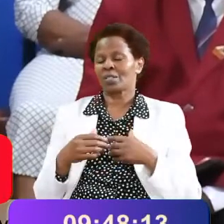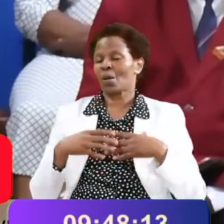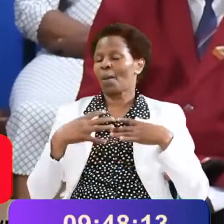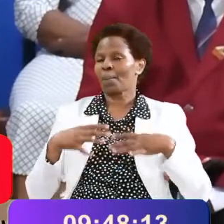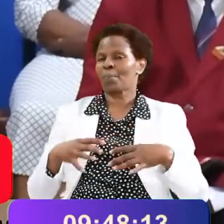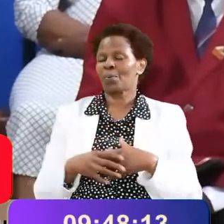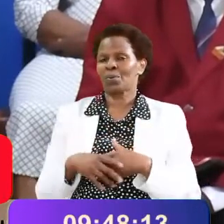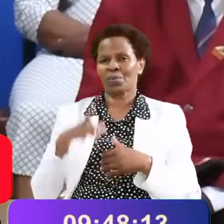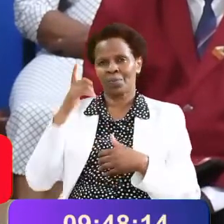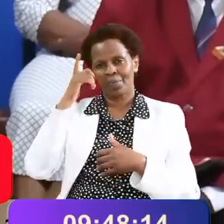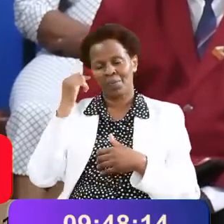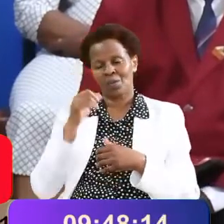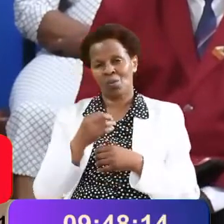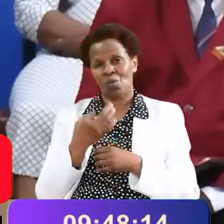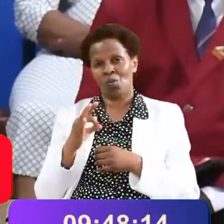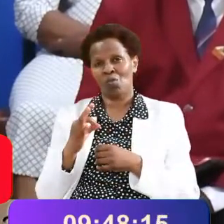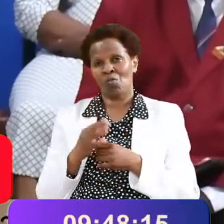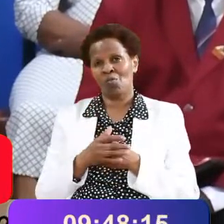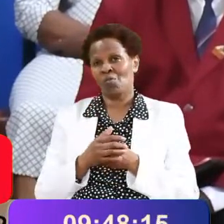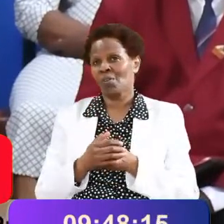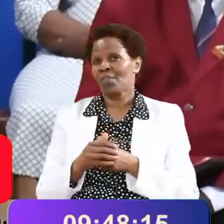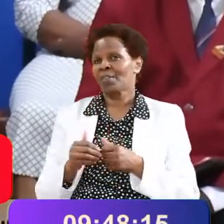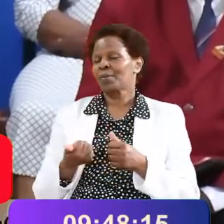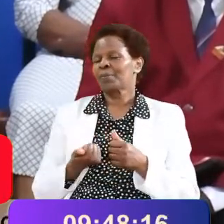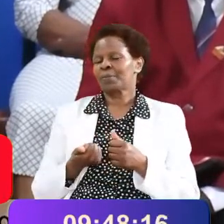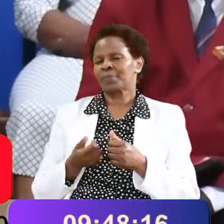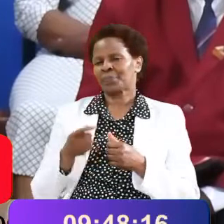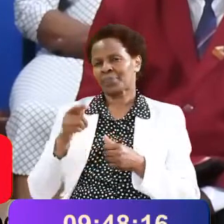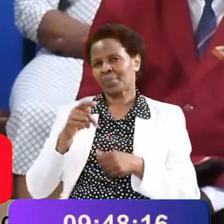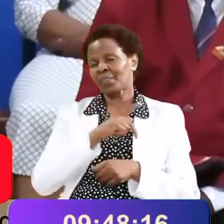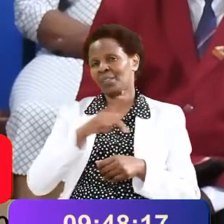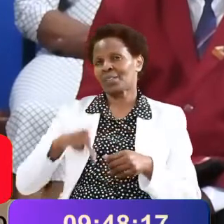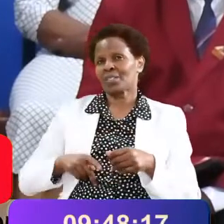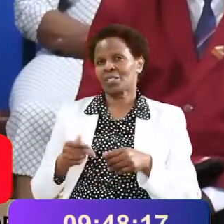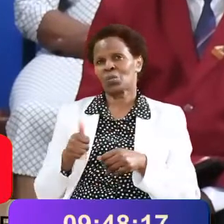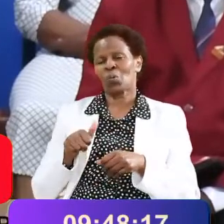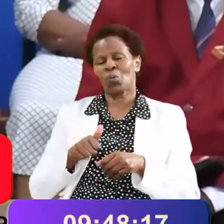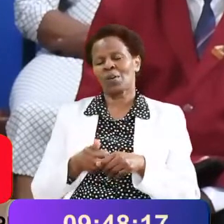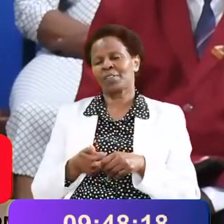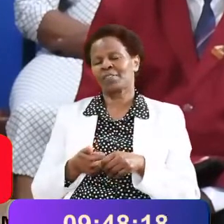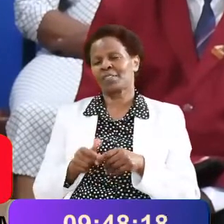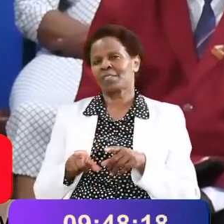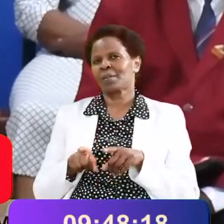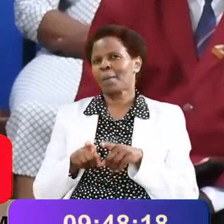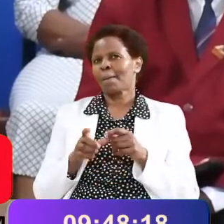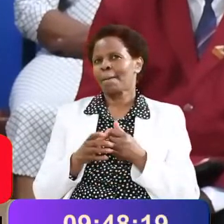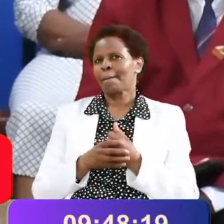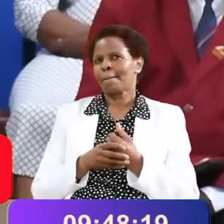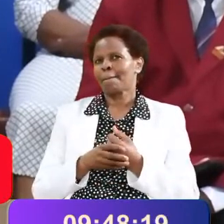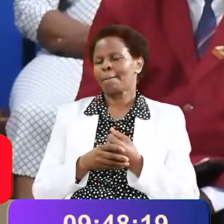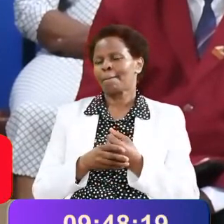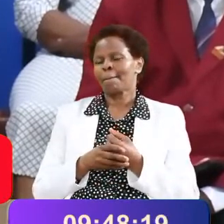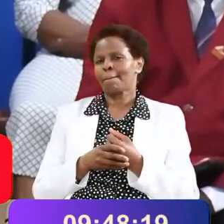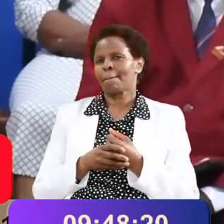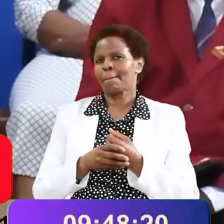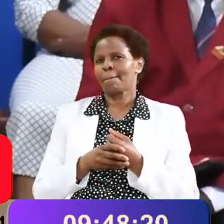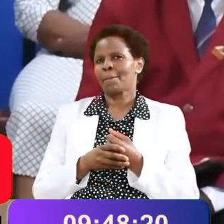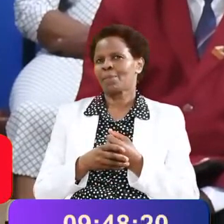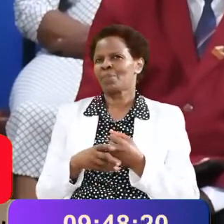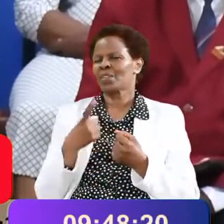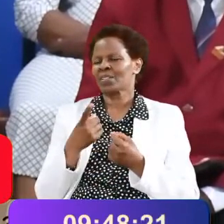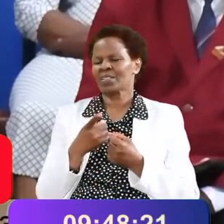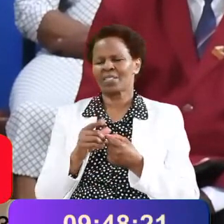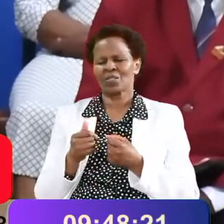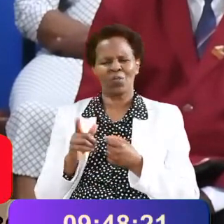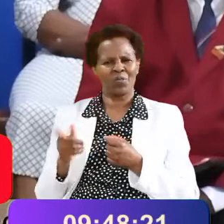imagine about Potiphar's wife. Sometimes we may think about his brothers, but let us think about the Potiphar's